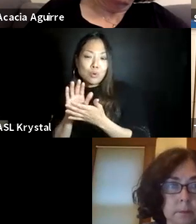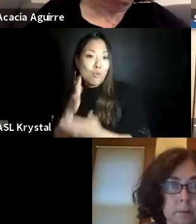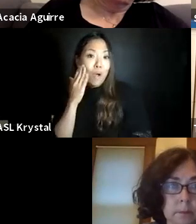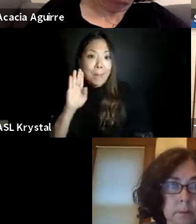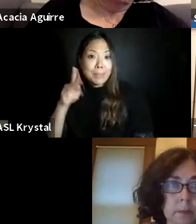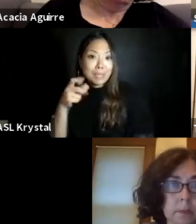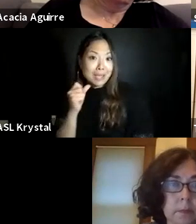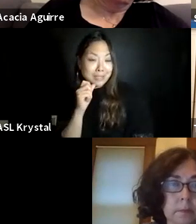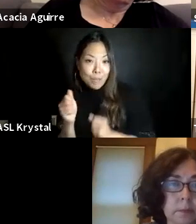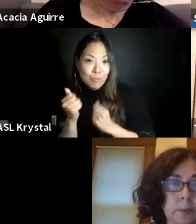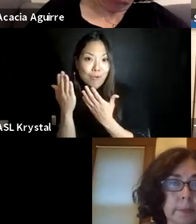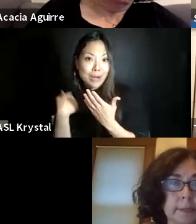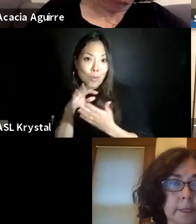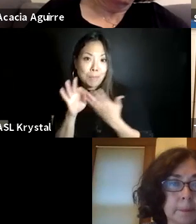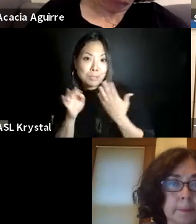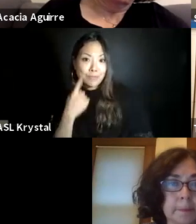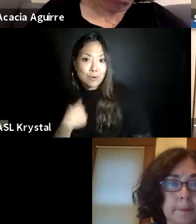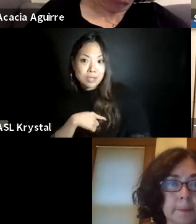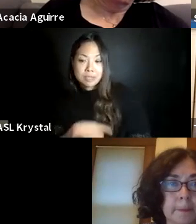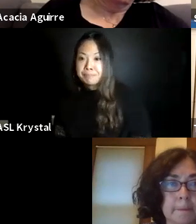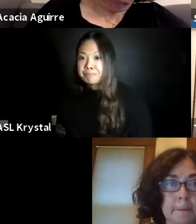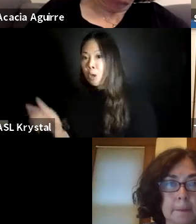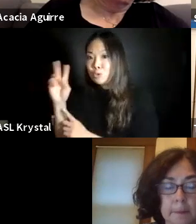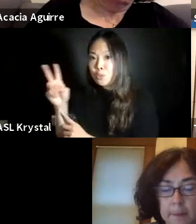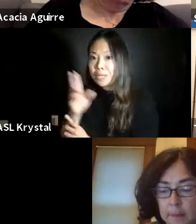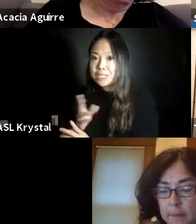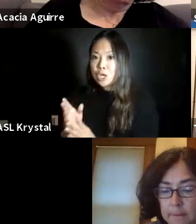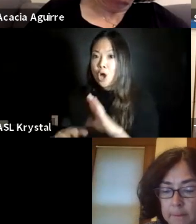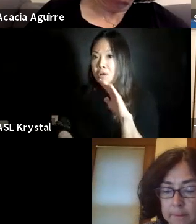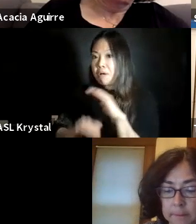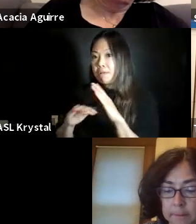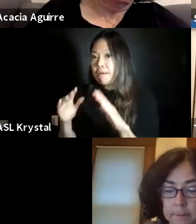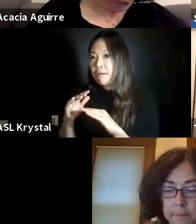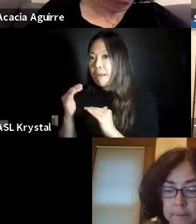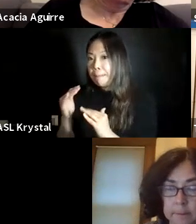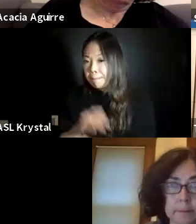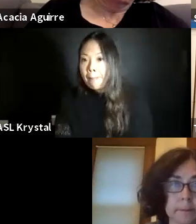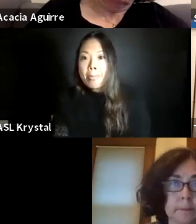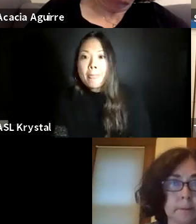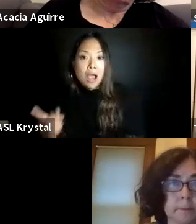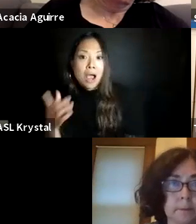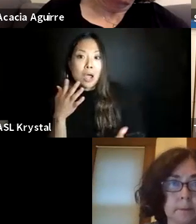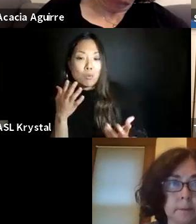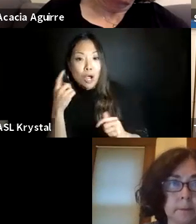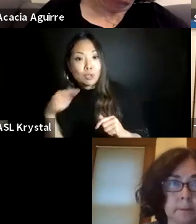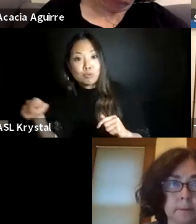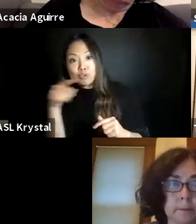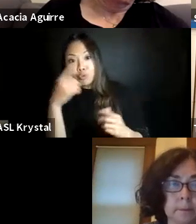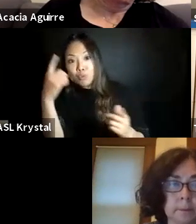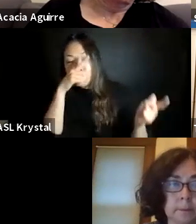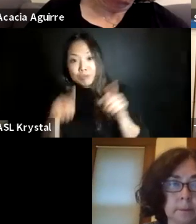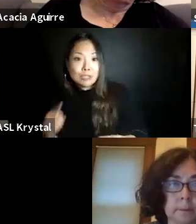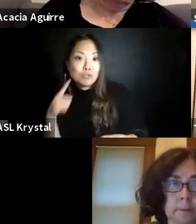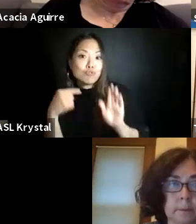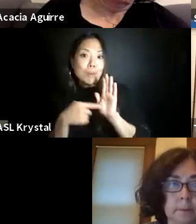providing those options. 2 minutes are up. I'd like to hear you guys reach consensus to represent the city of Boston,